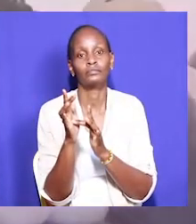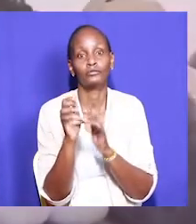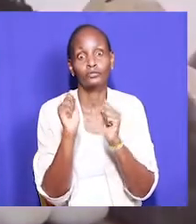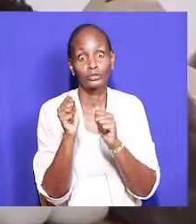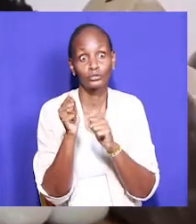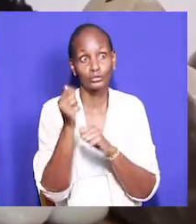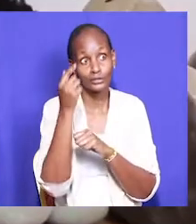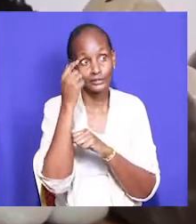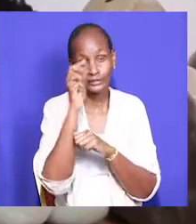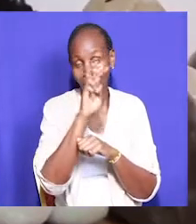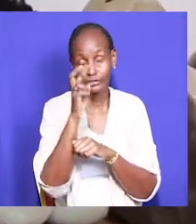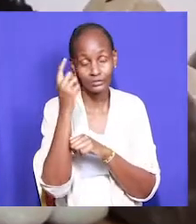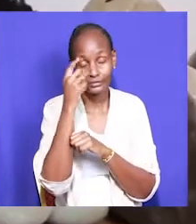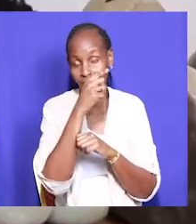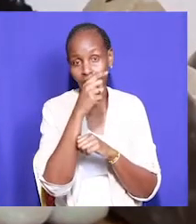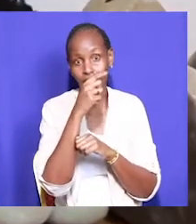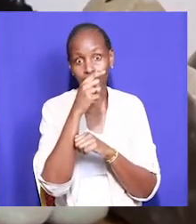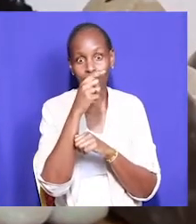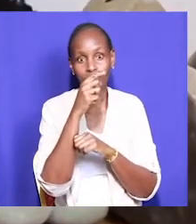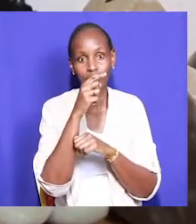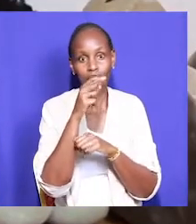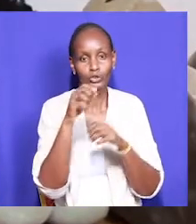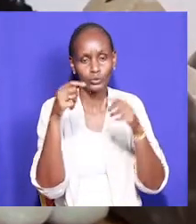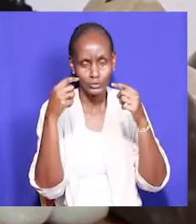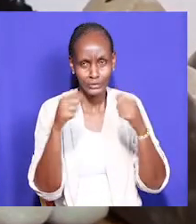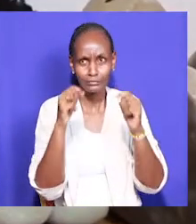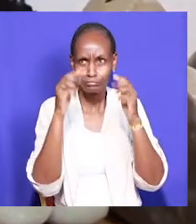eyes? Try and fix them unto Jesus.